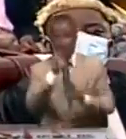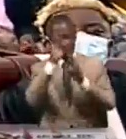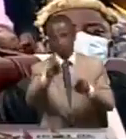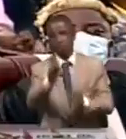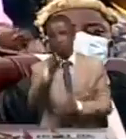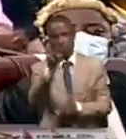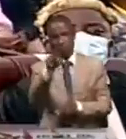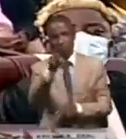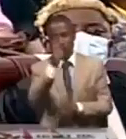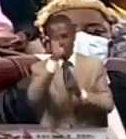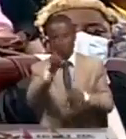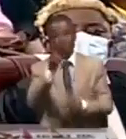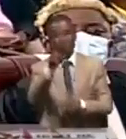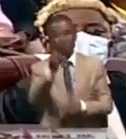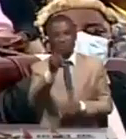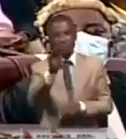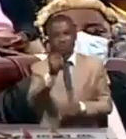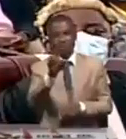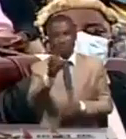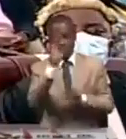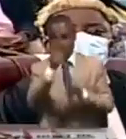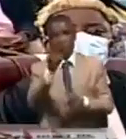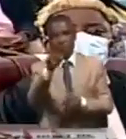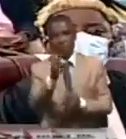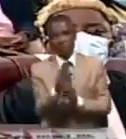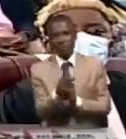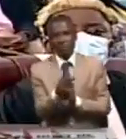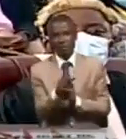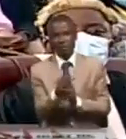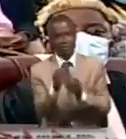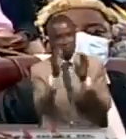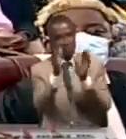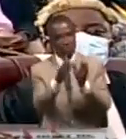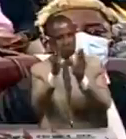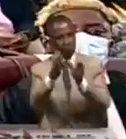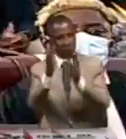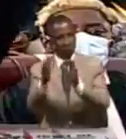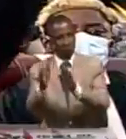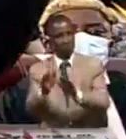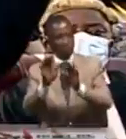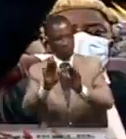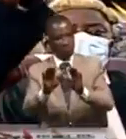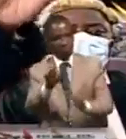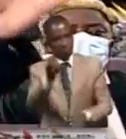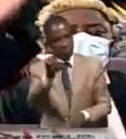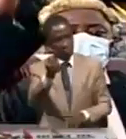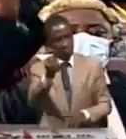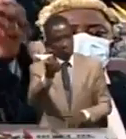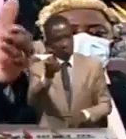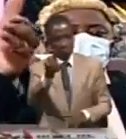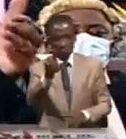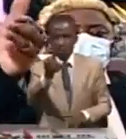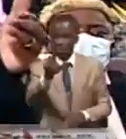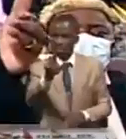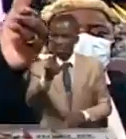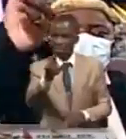the greatest order in court, please. With the greatest respect, I wish to take it a step at a time. If your